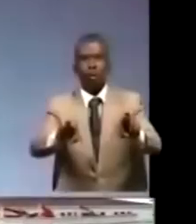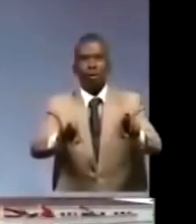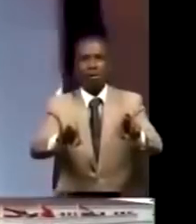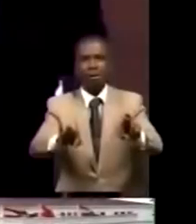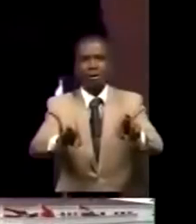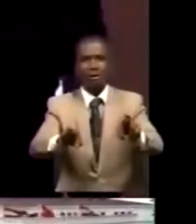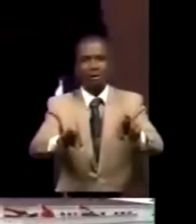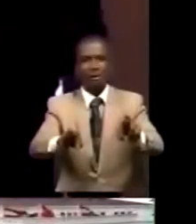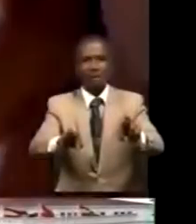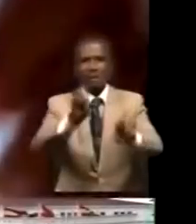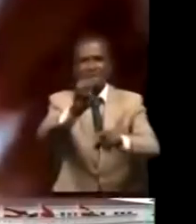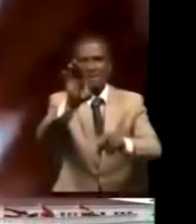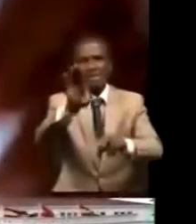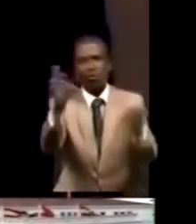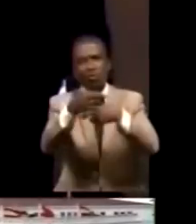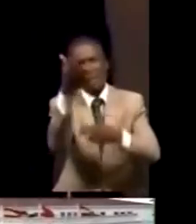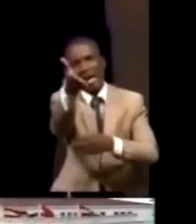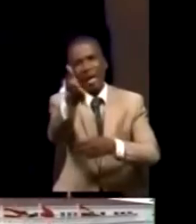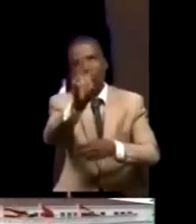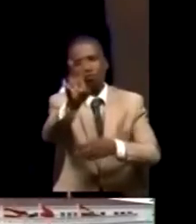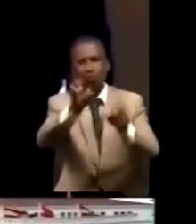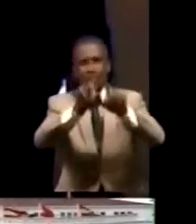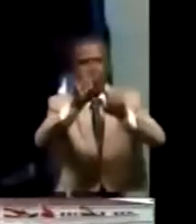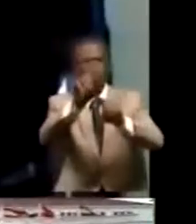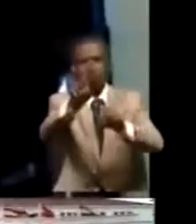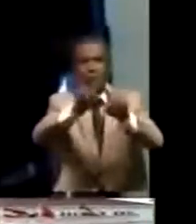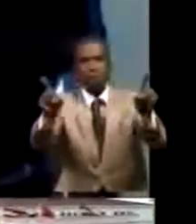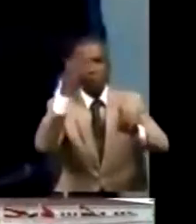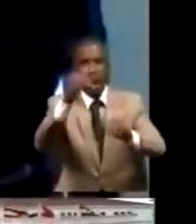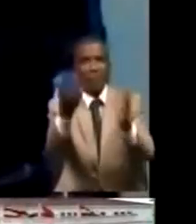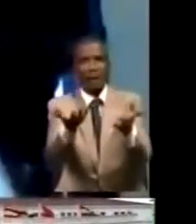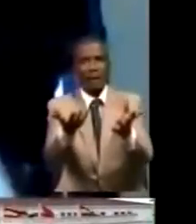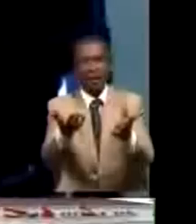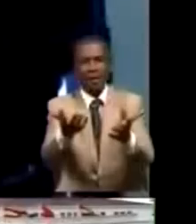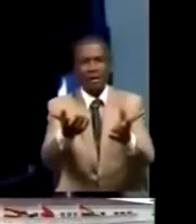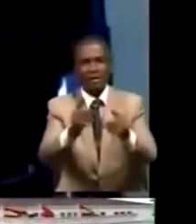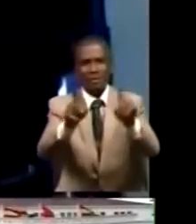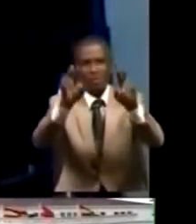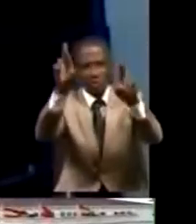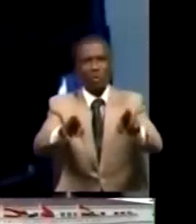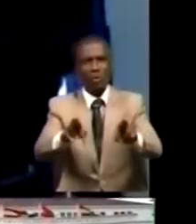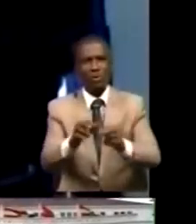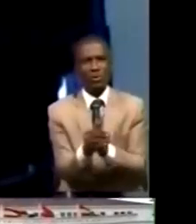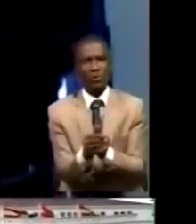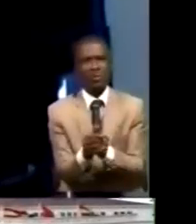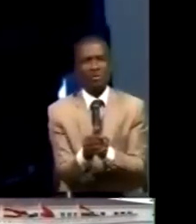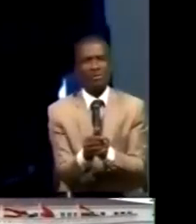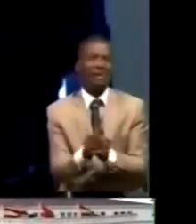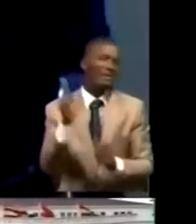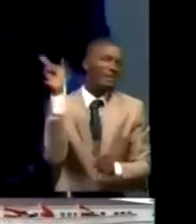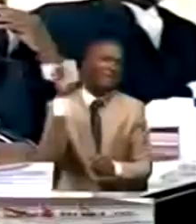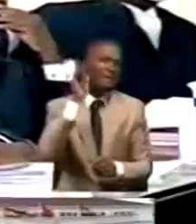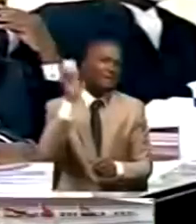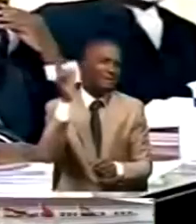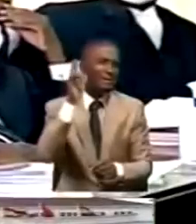sent to the EC strong room. Two results. Your evidence in chief. The law provides for only one summary sheet. Listen to me.